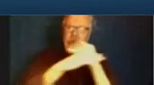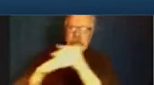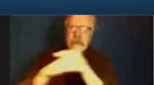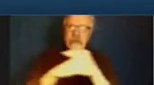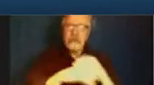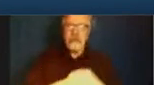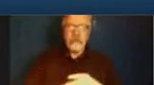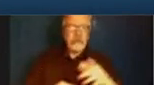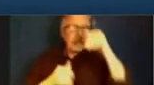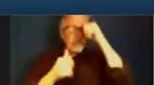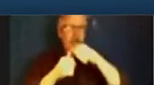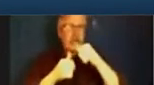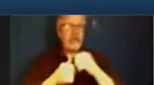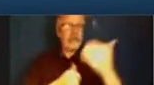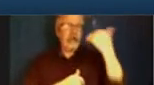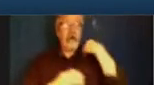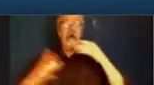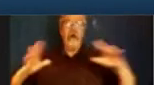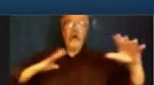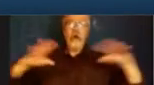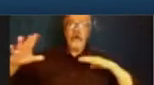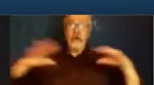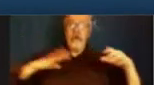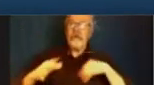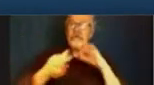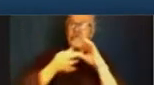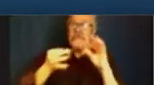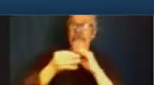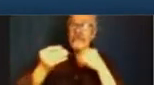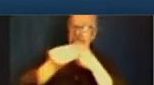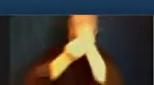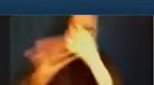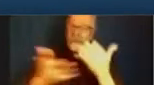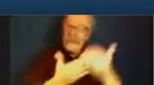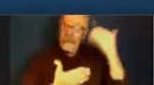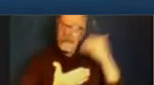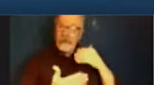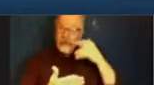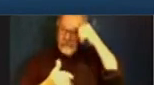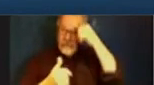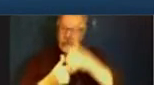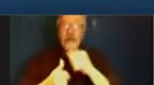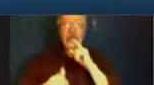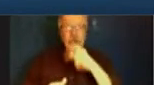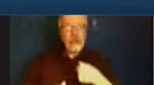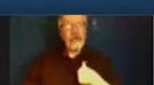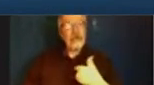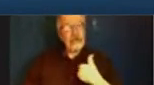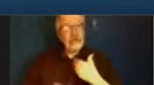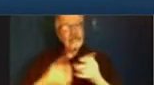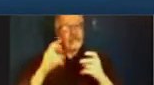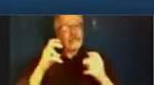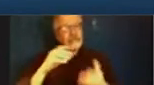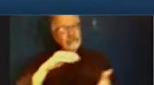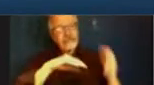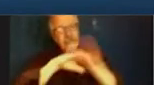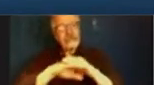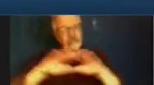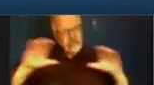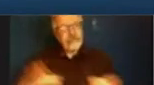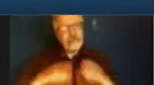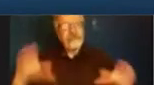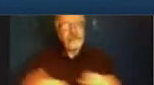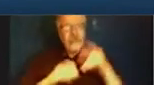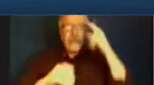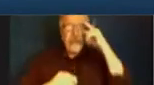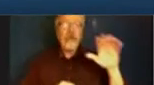fact that we are increasing our capacity in our local mass vaccination site. We've gone from